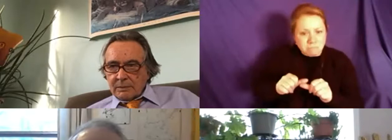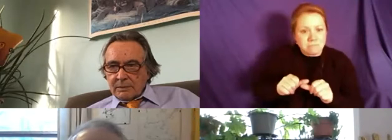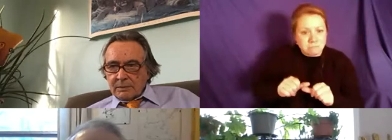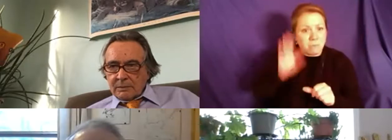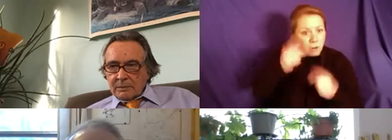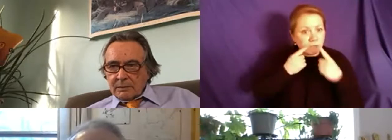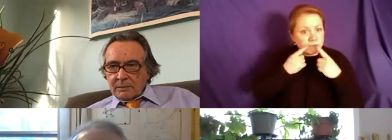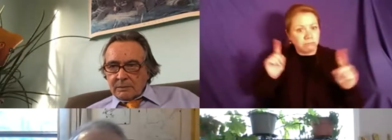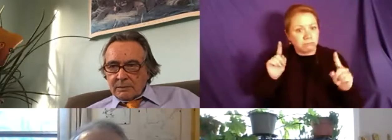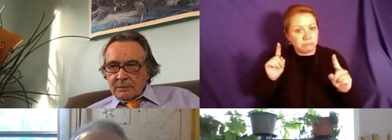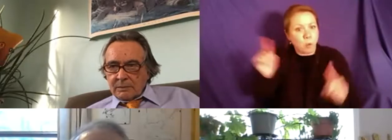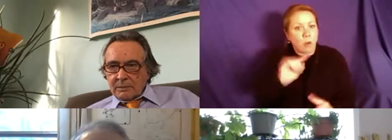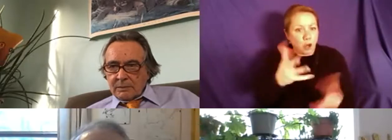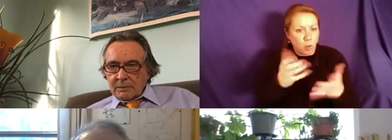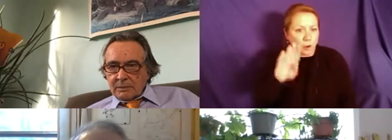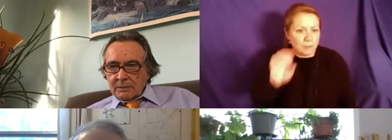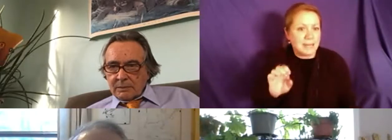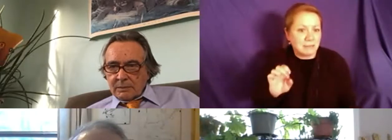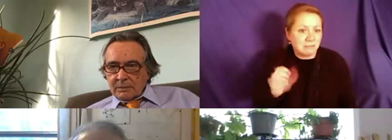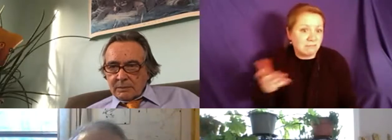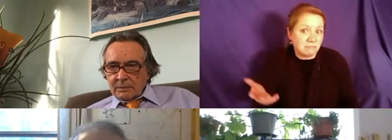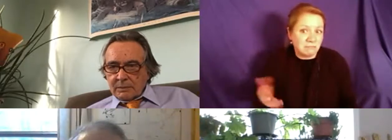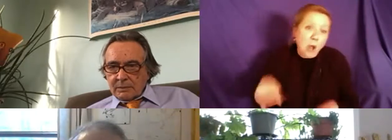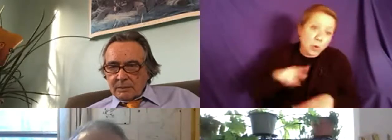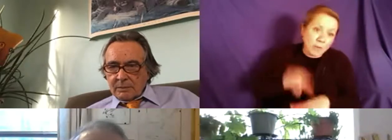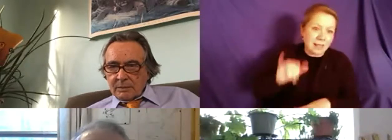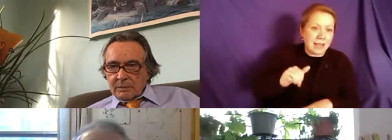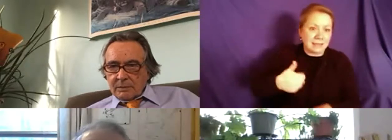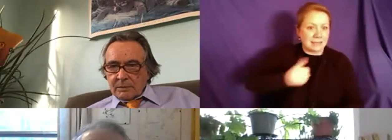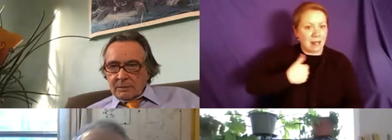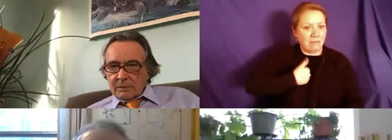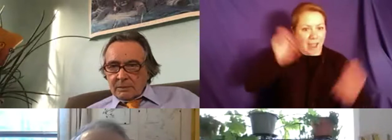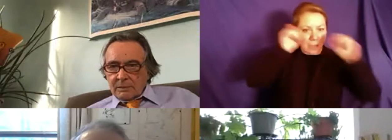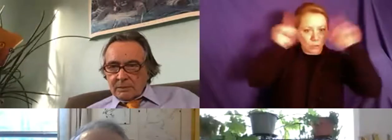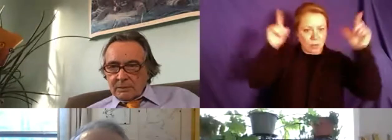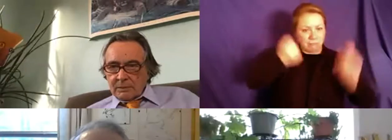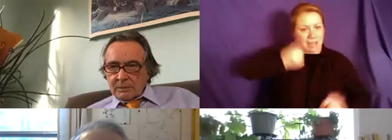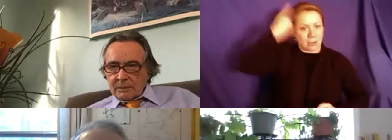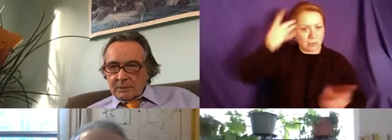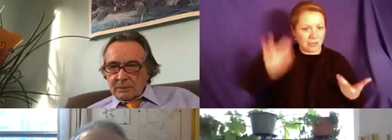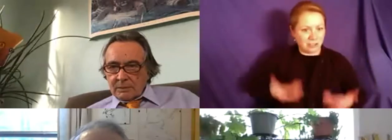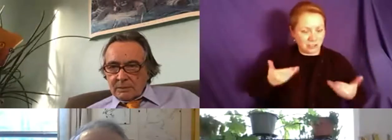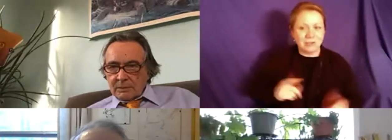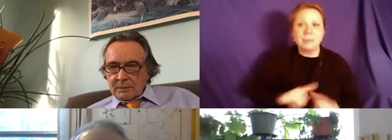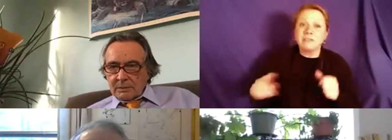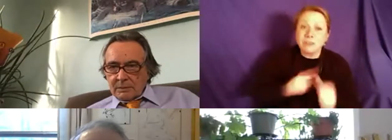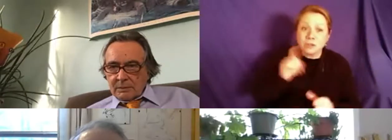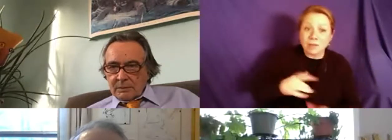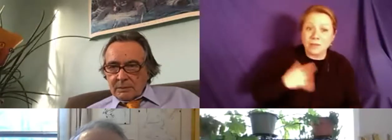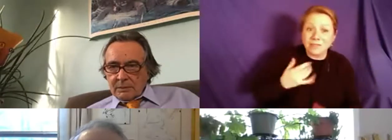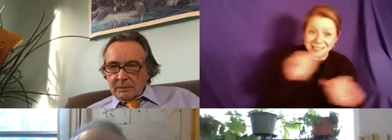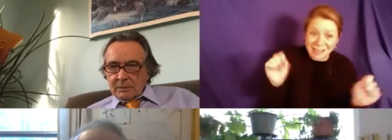the point that you'd like to get to, which is usually self-actualization. But first you have to feel